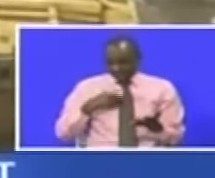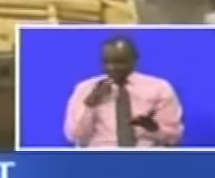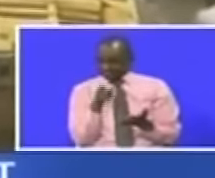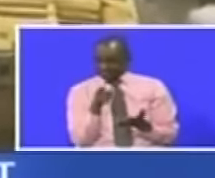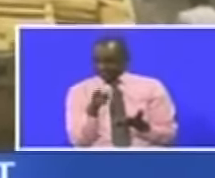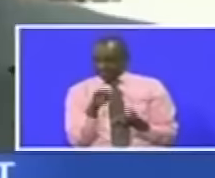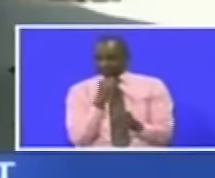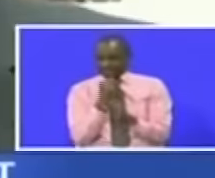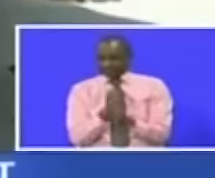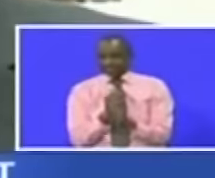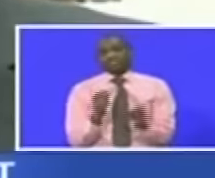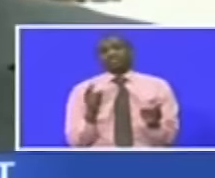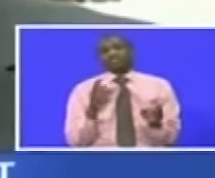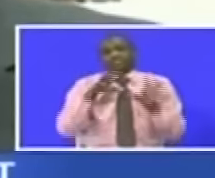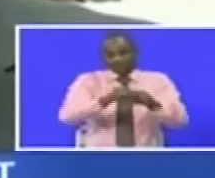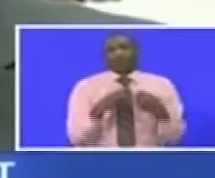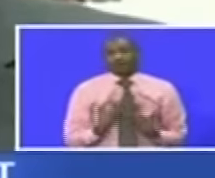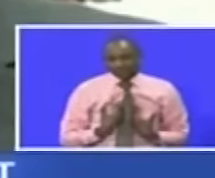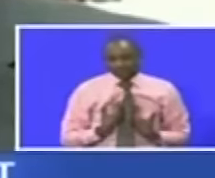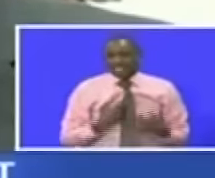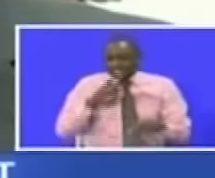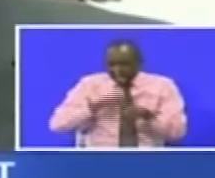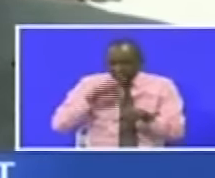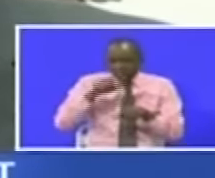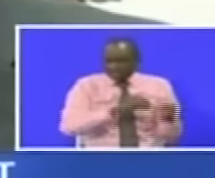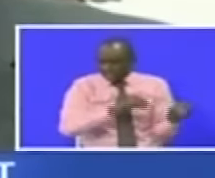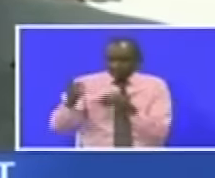of functions. When you talk about transferring a function,